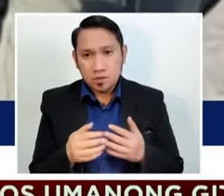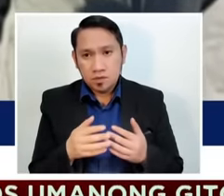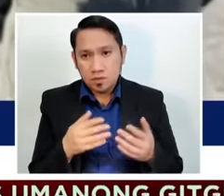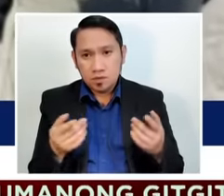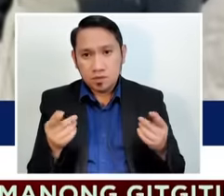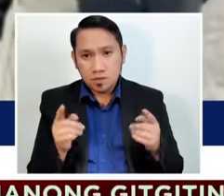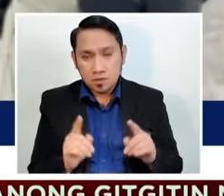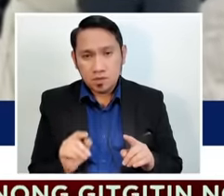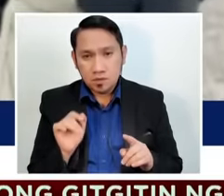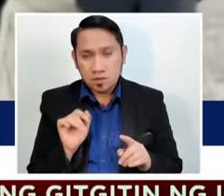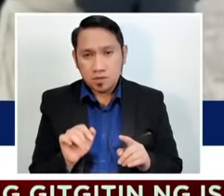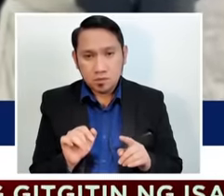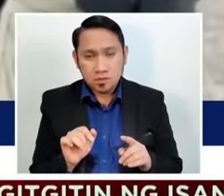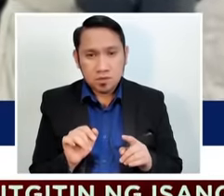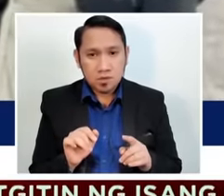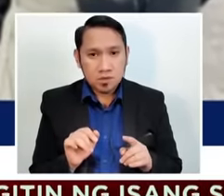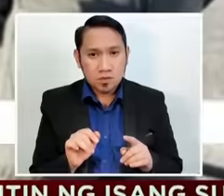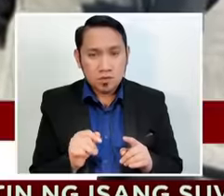us, whether it be